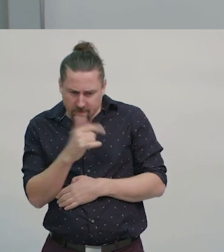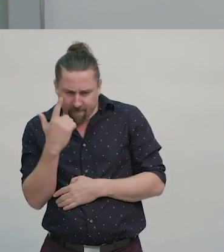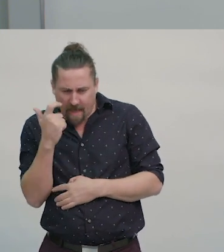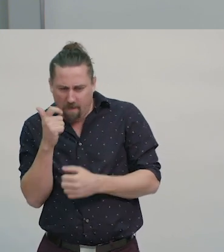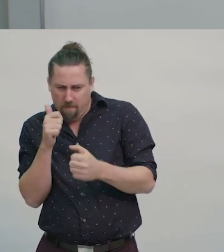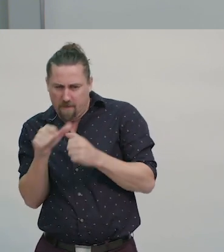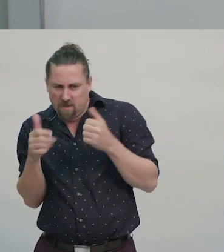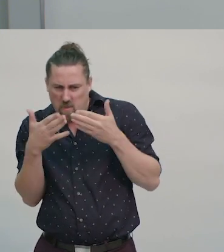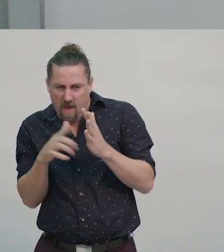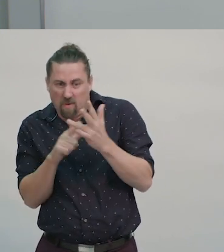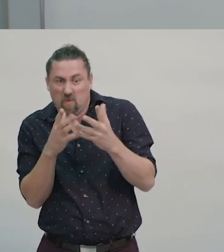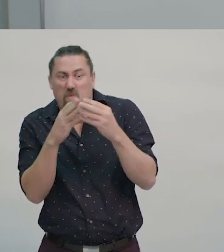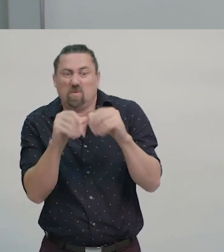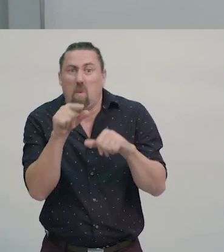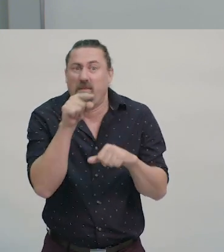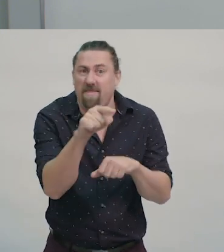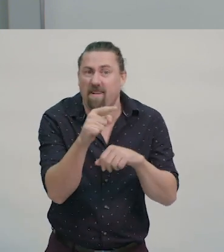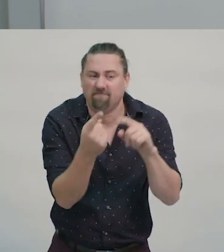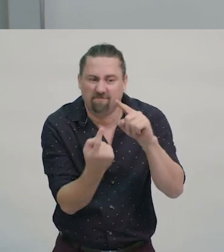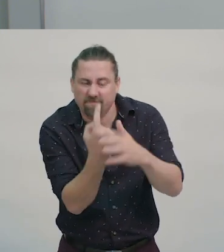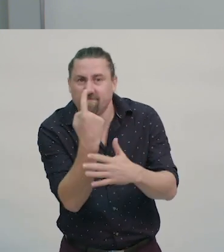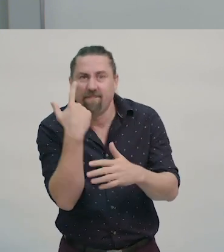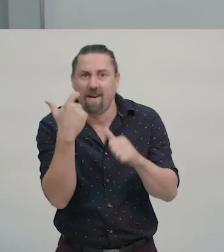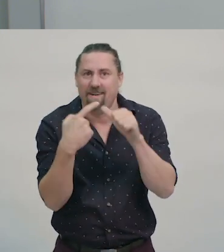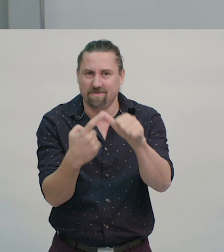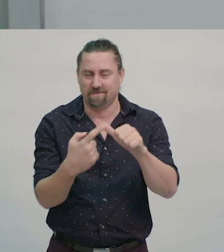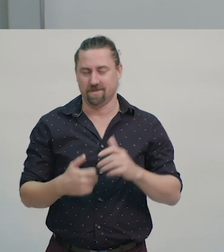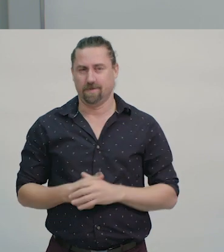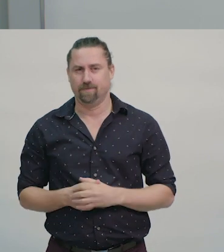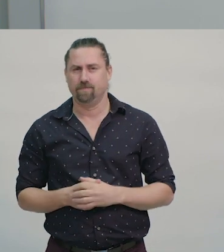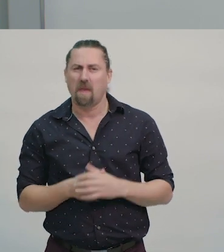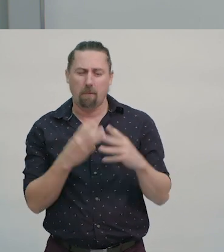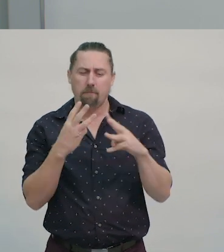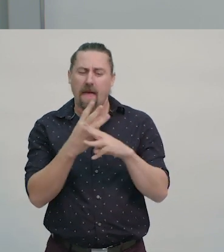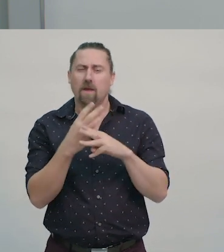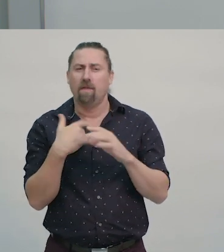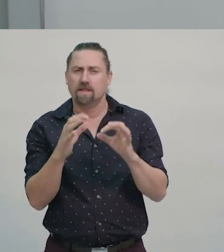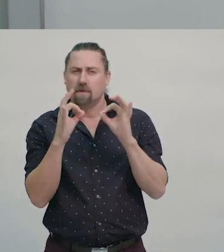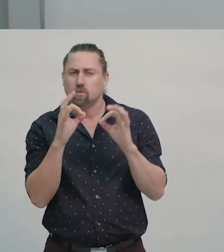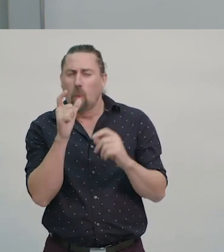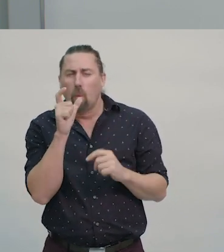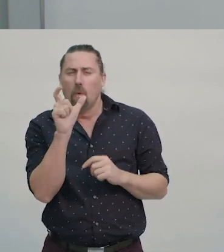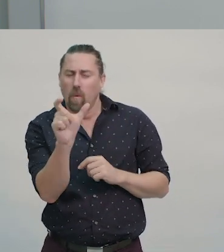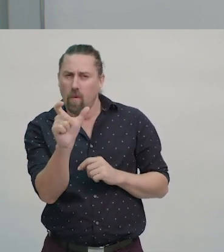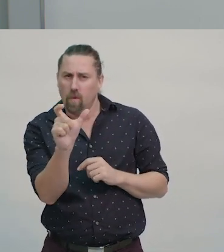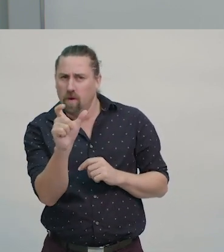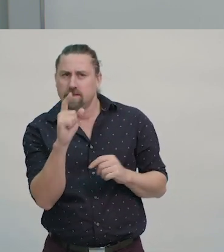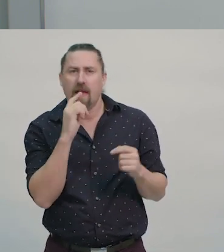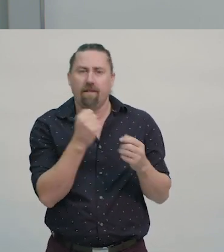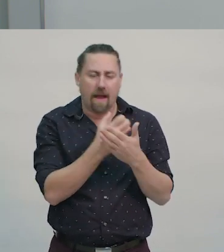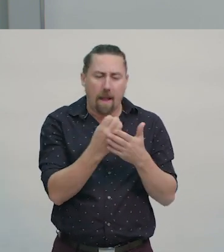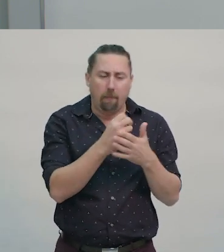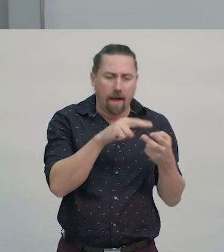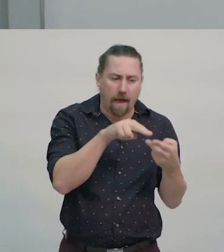suit a particular problem. In mathematics, we use special vocabulary. When we